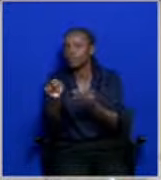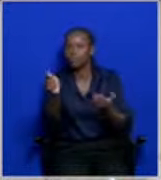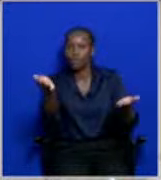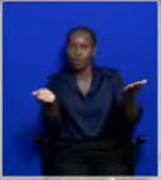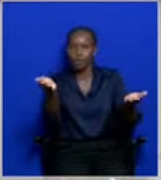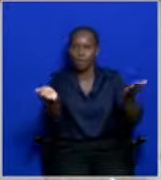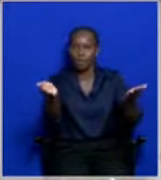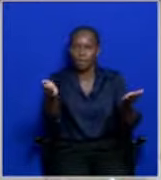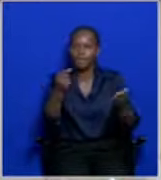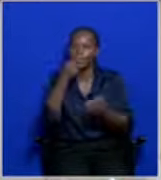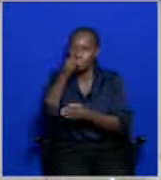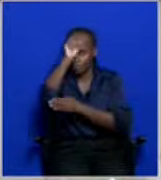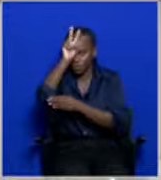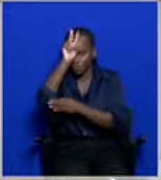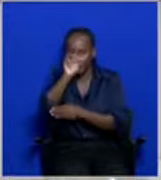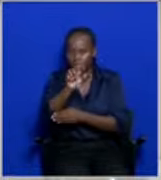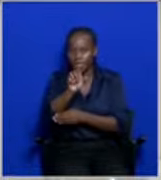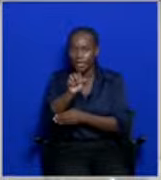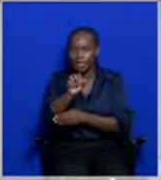281/05/2023,